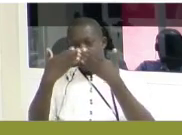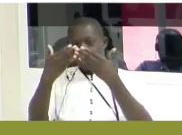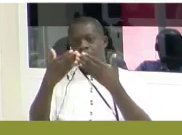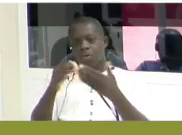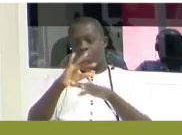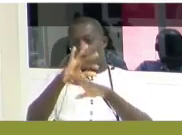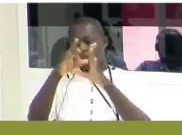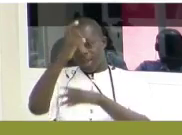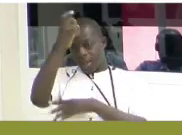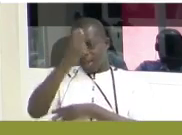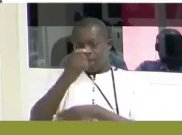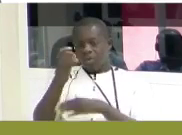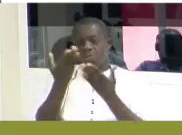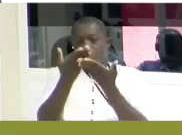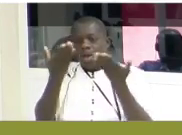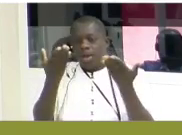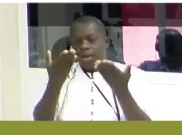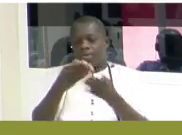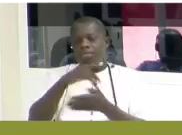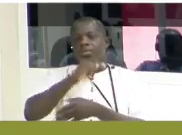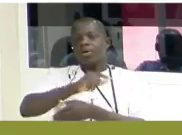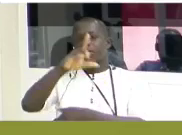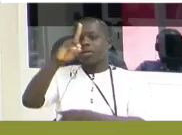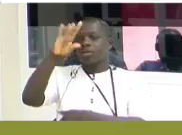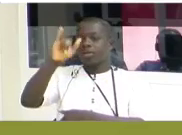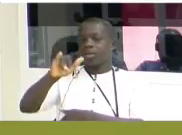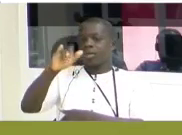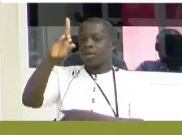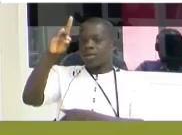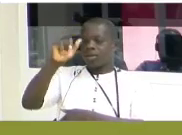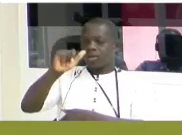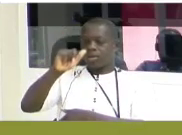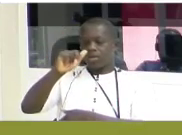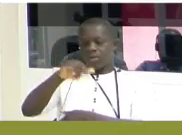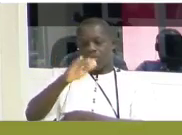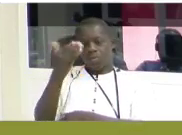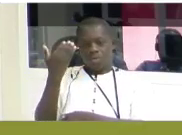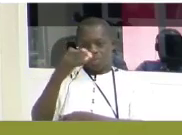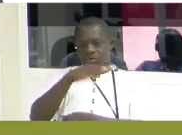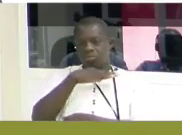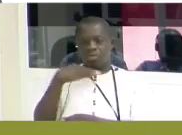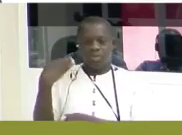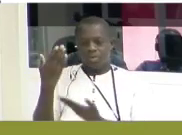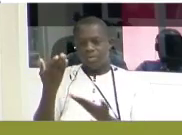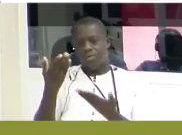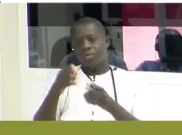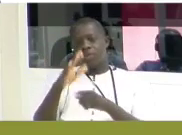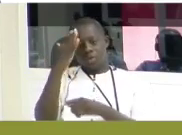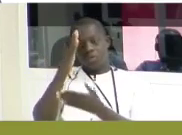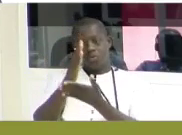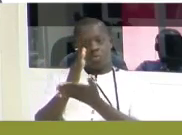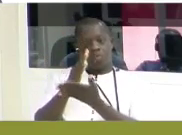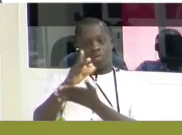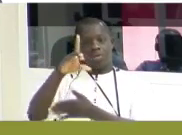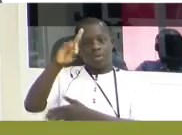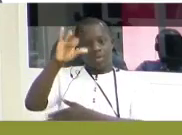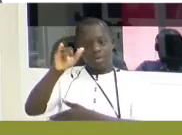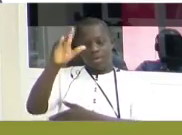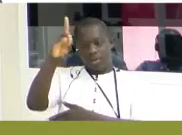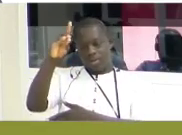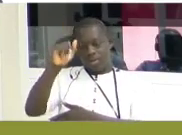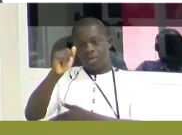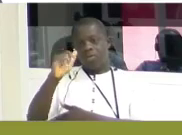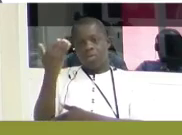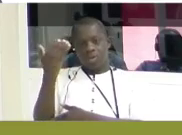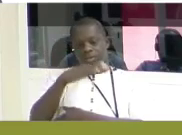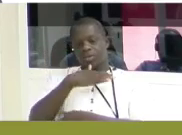was murdered. This was just the initial stage. Then information, we don't even know what was happening, but we know Deda has been murdered already. So, and